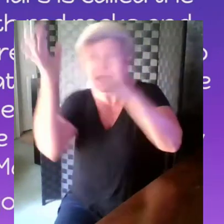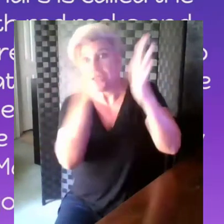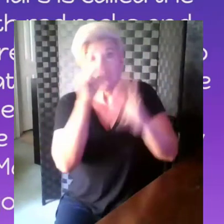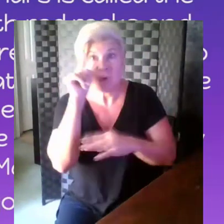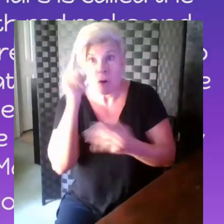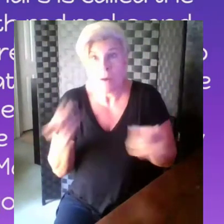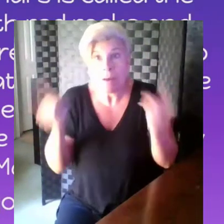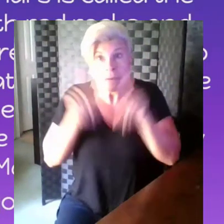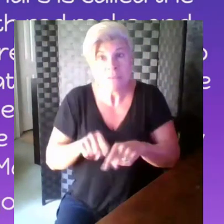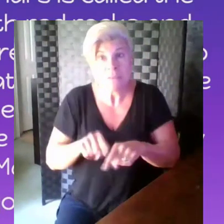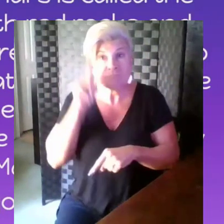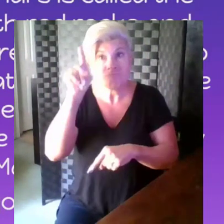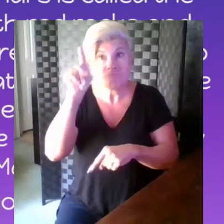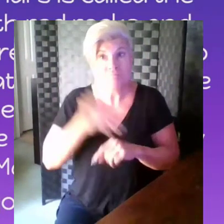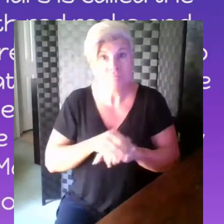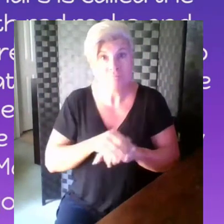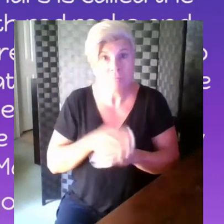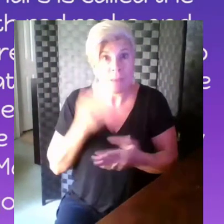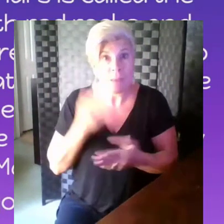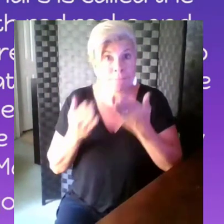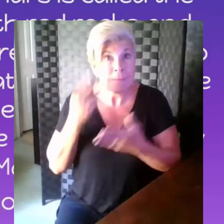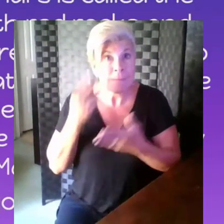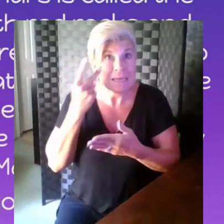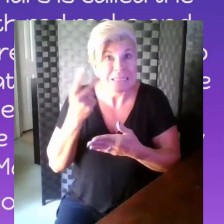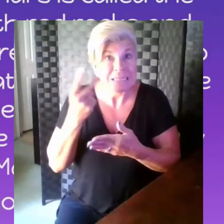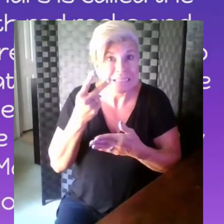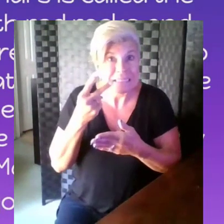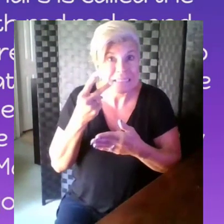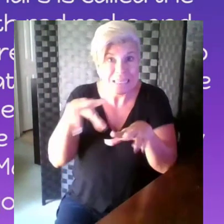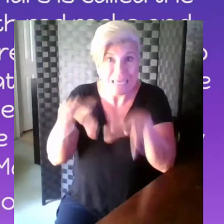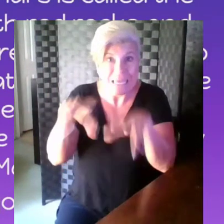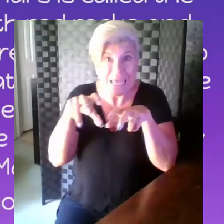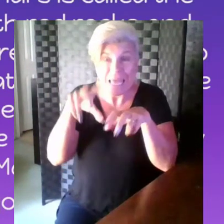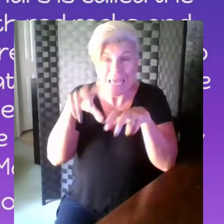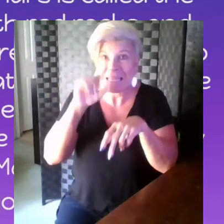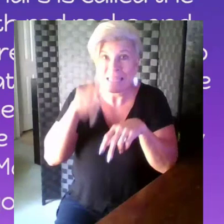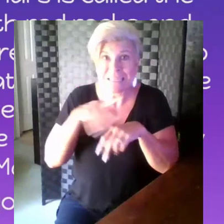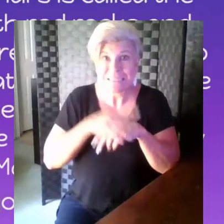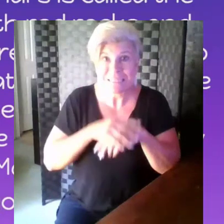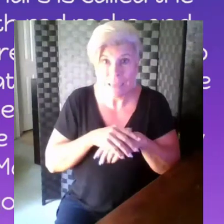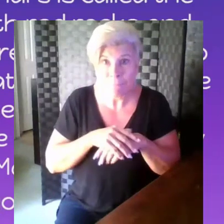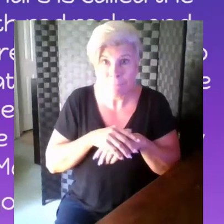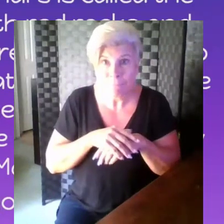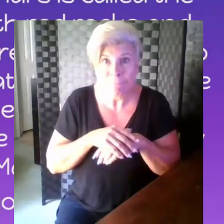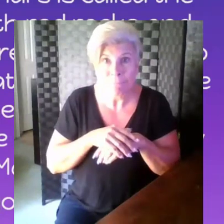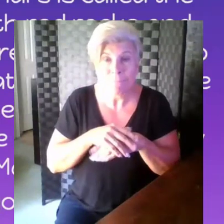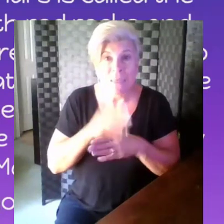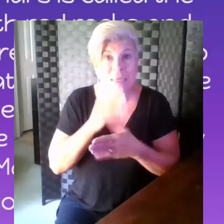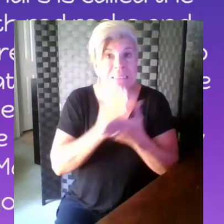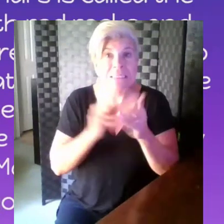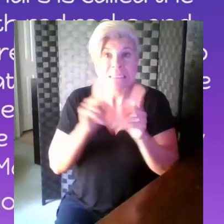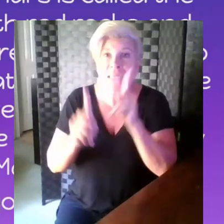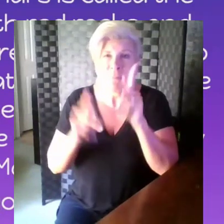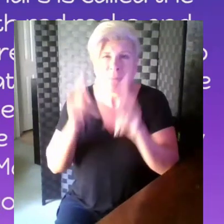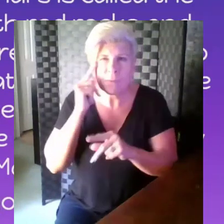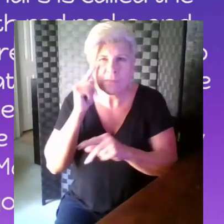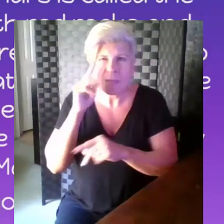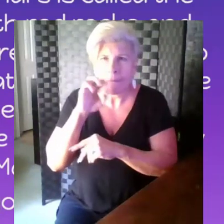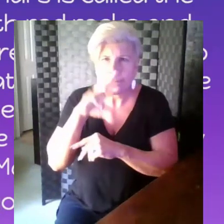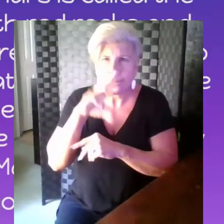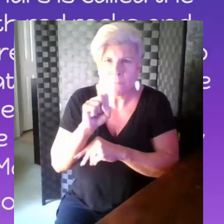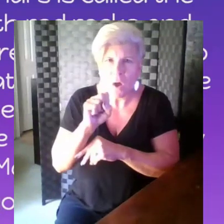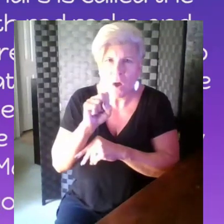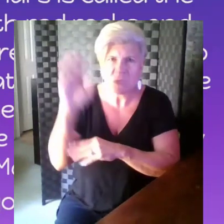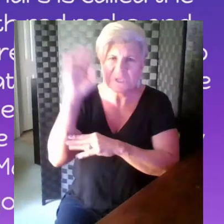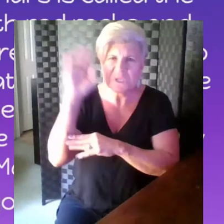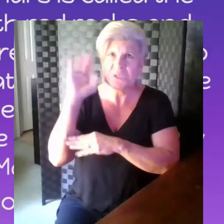even dust storms there. You might also see an ice cap. Some people